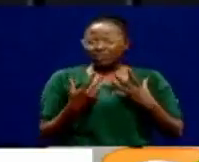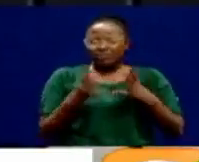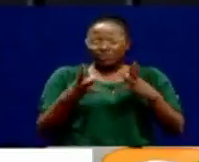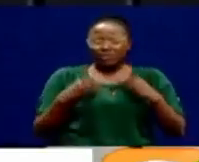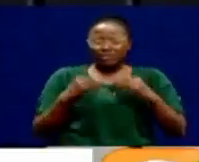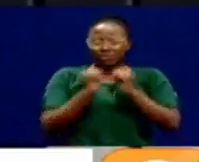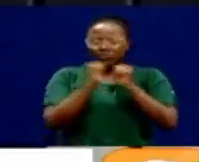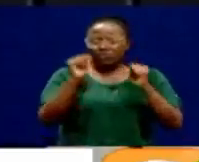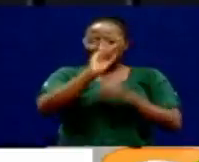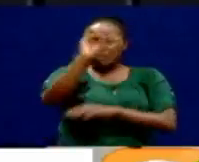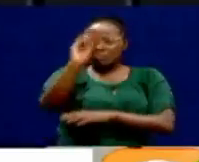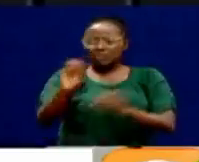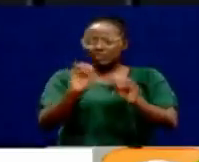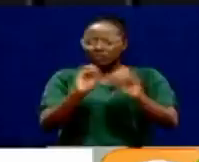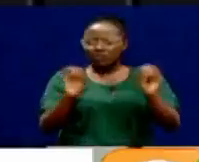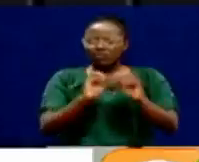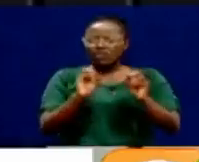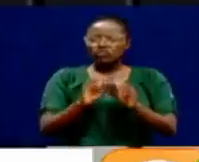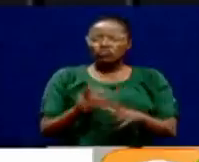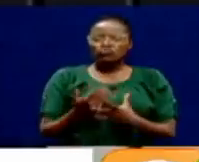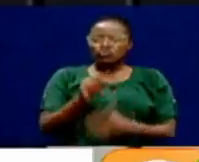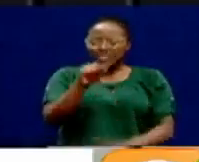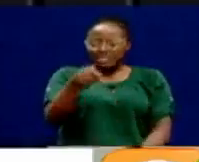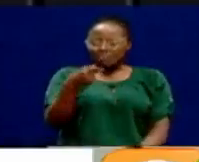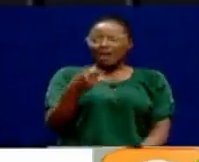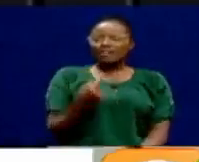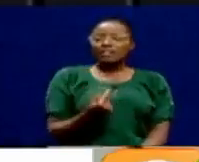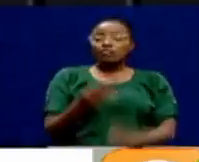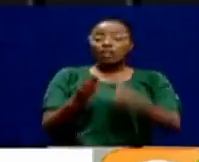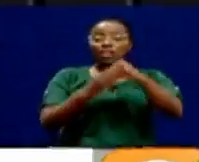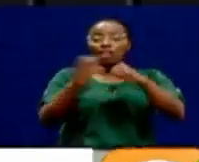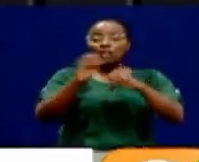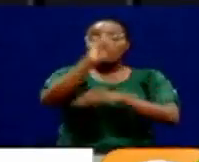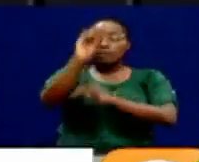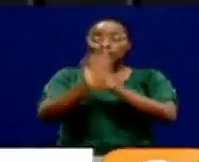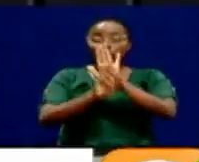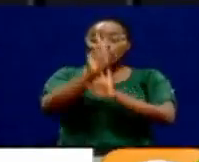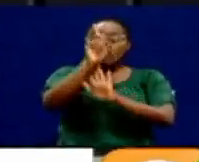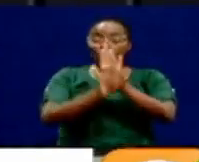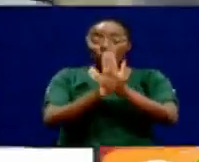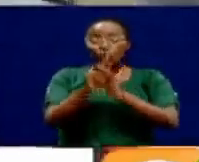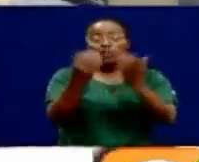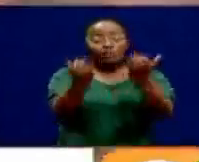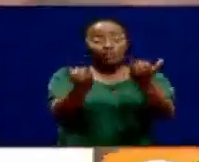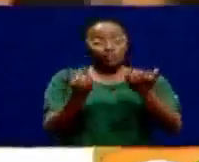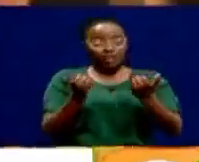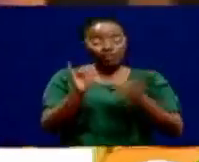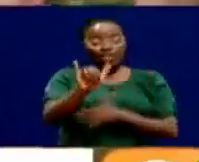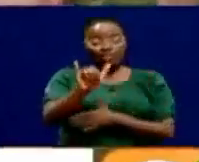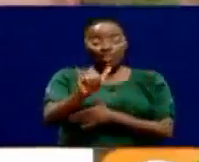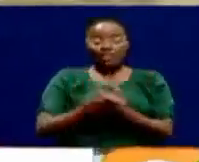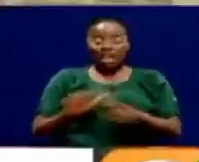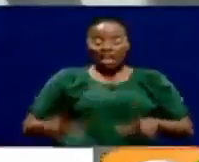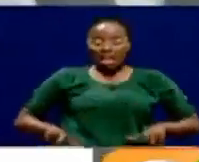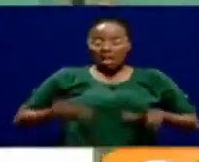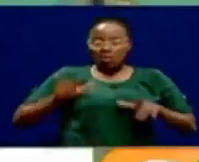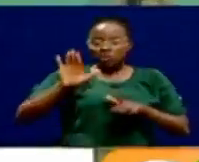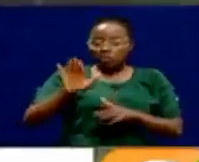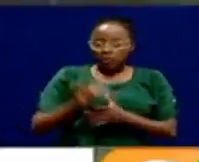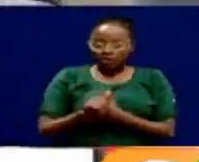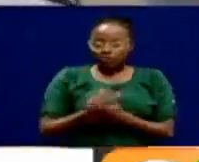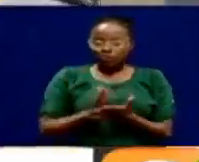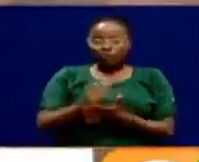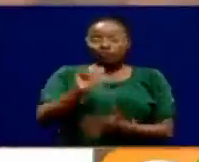for 15%. Demand 90% development. We deserve it. His life, if by the words of